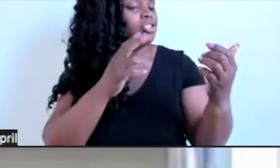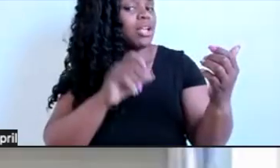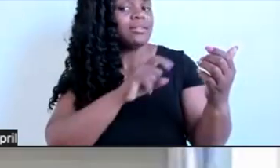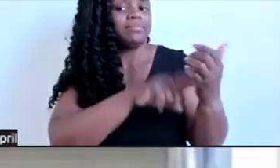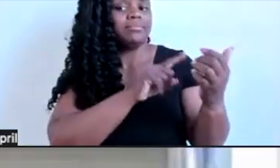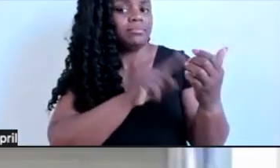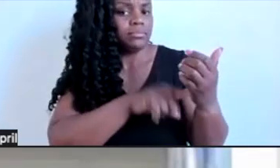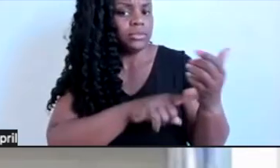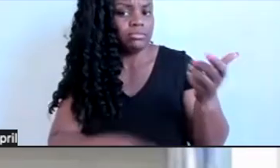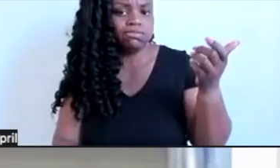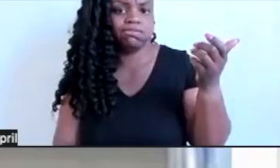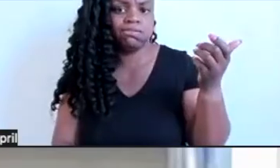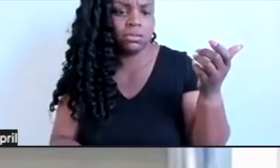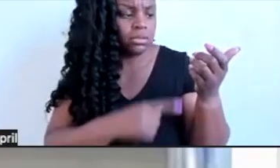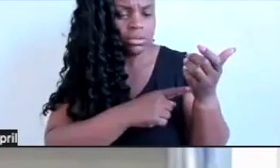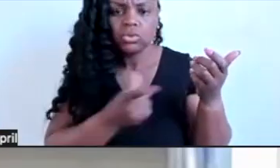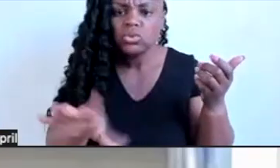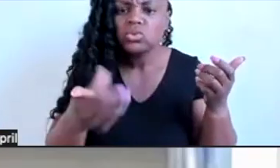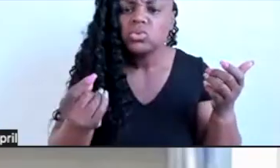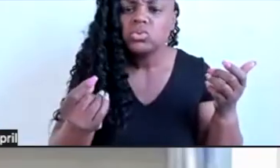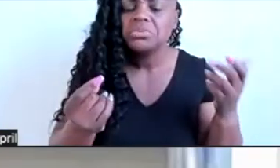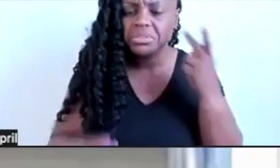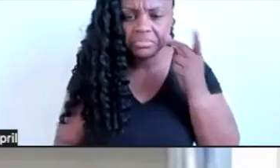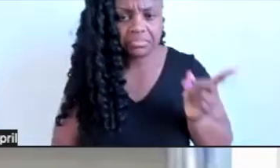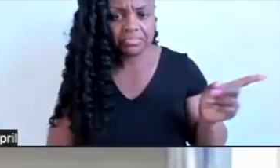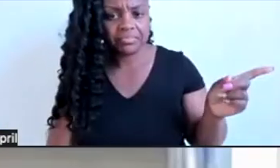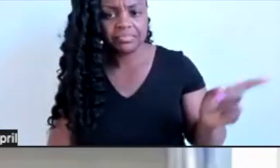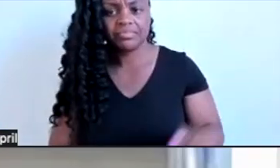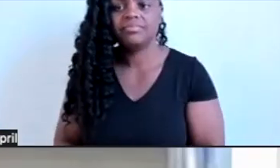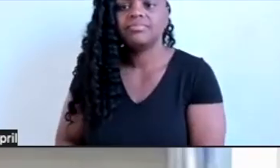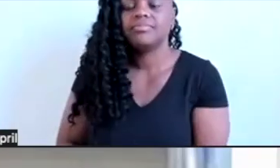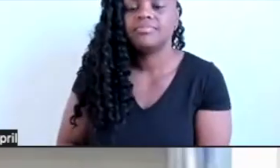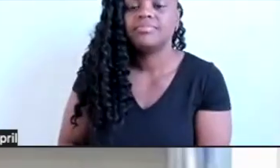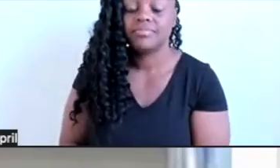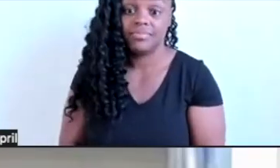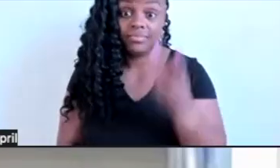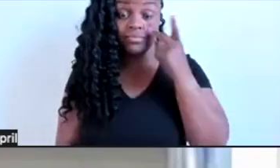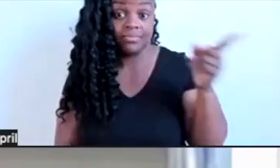This video simulates a big earthquake. Look at what falls over during the shaking.